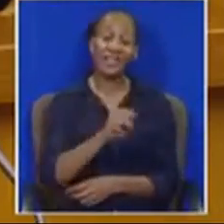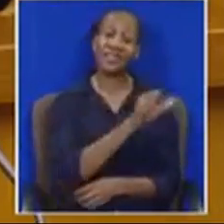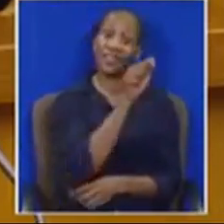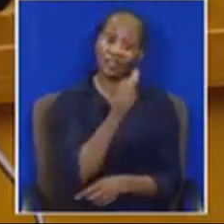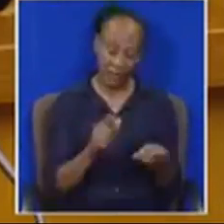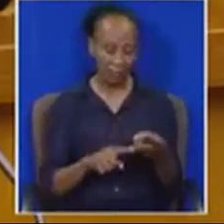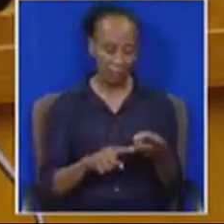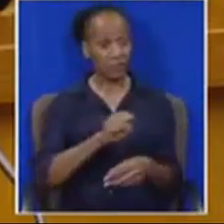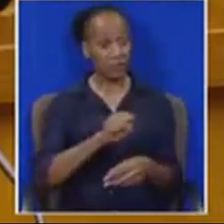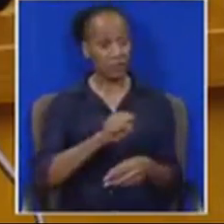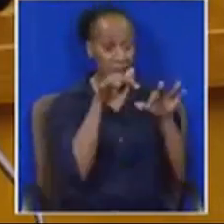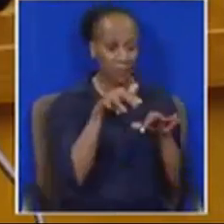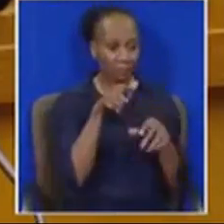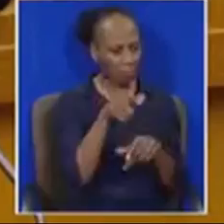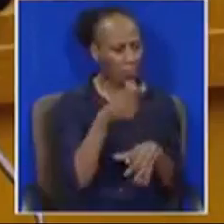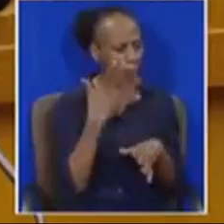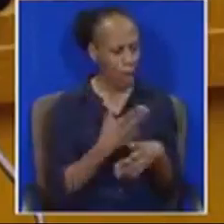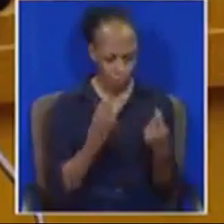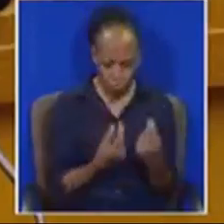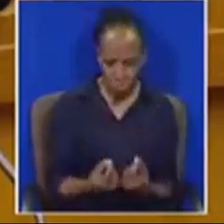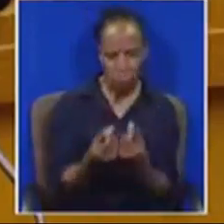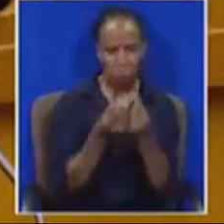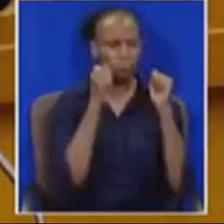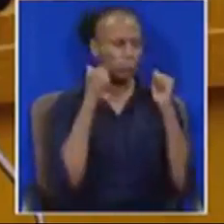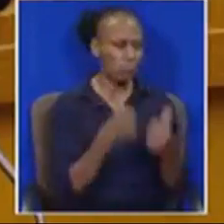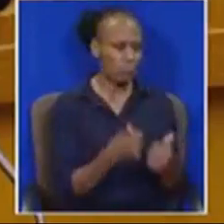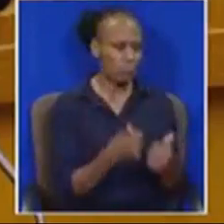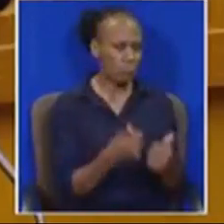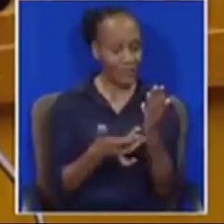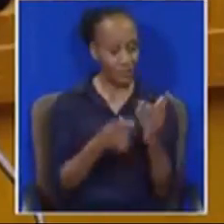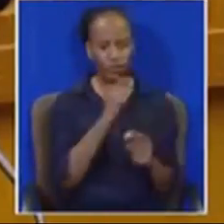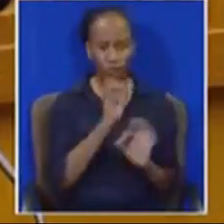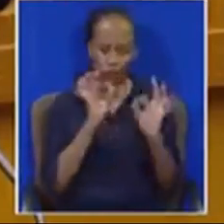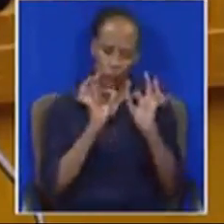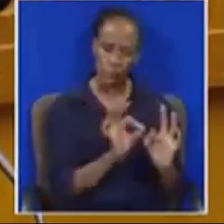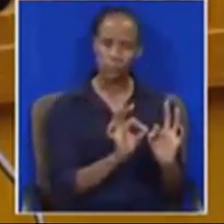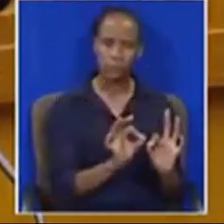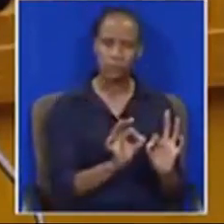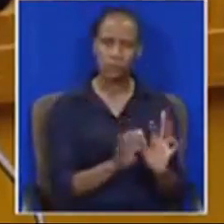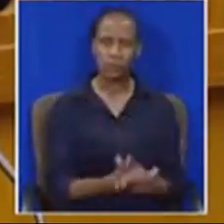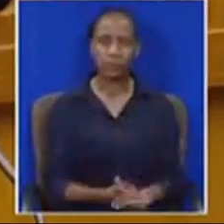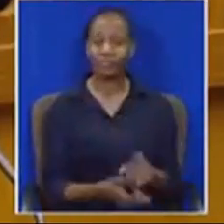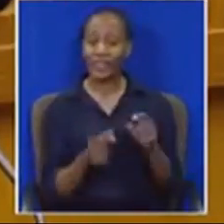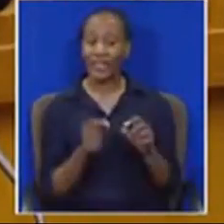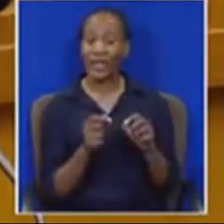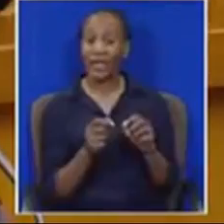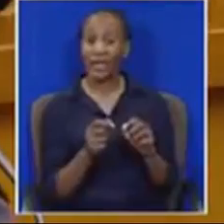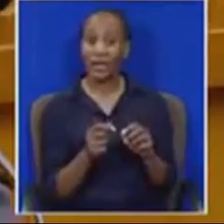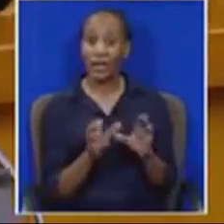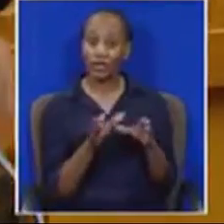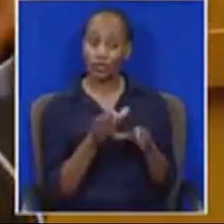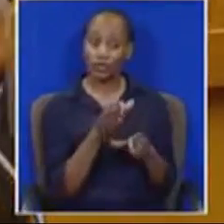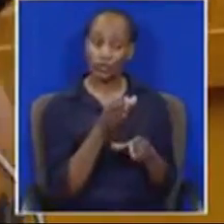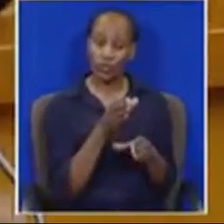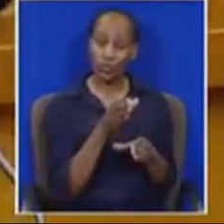are well attuned to innovation and to technology. That is an area I would like to